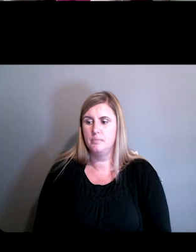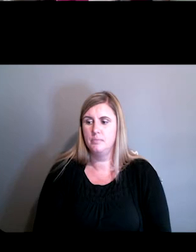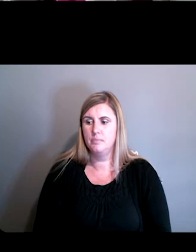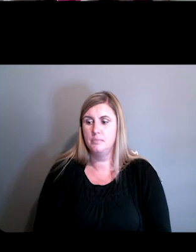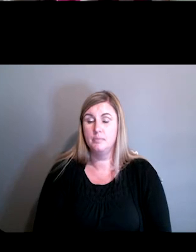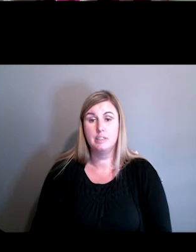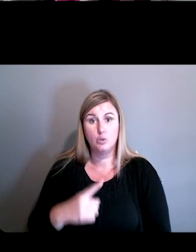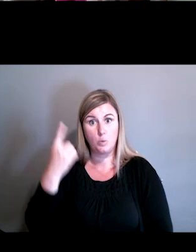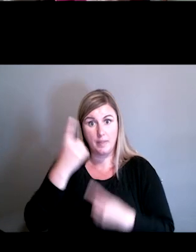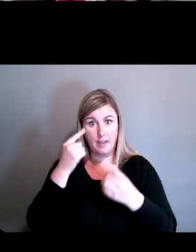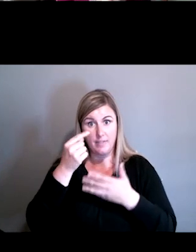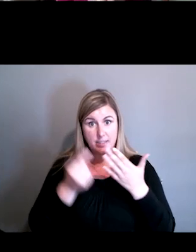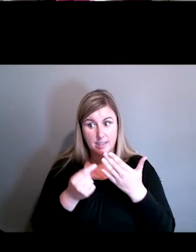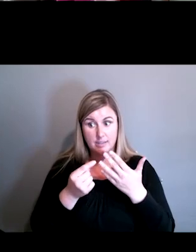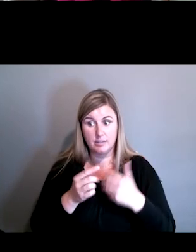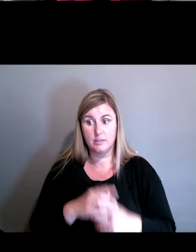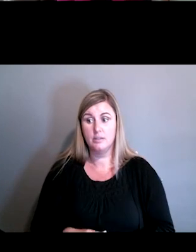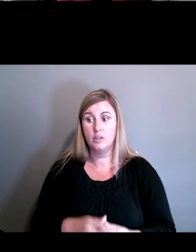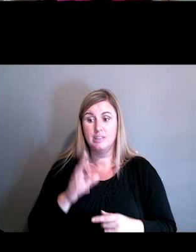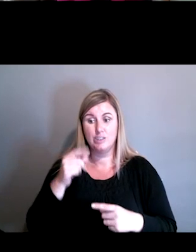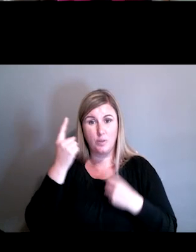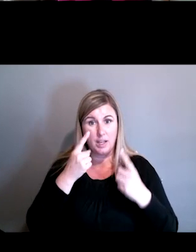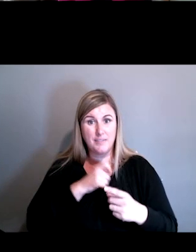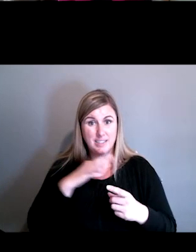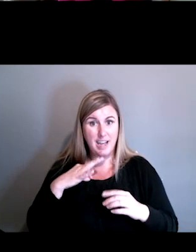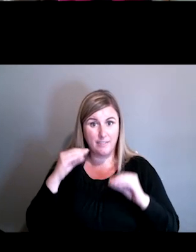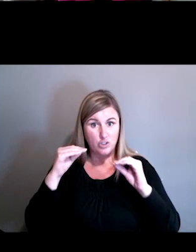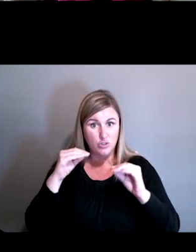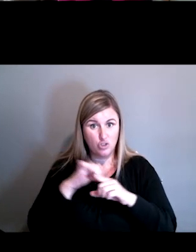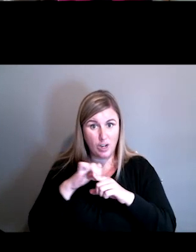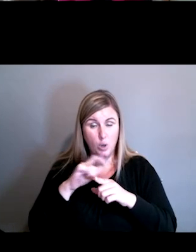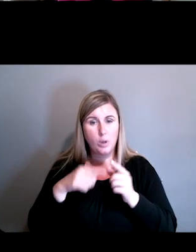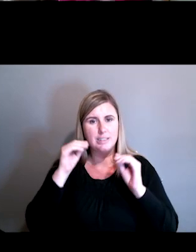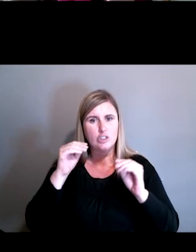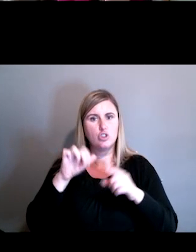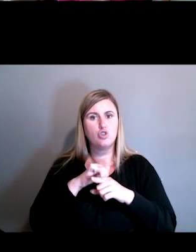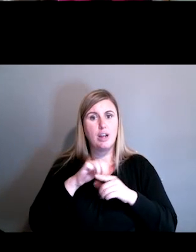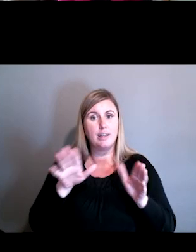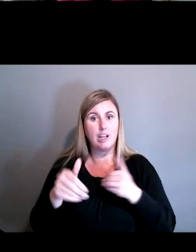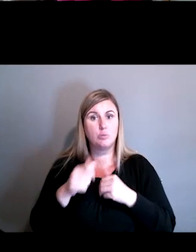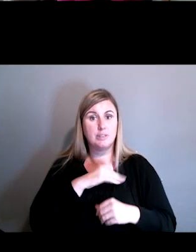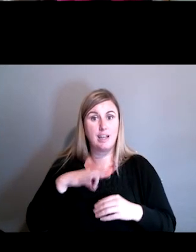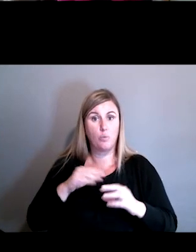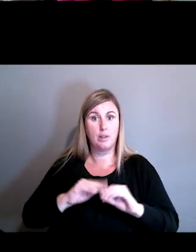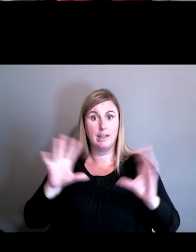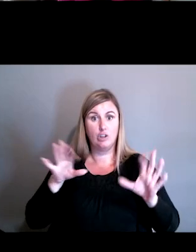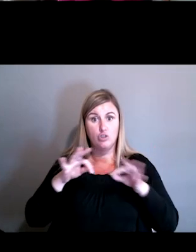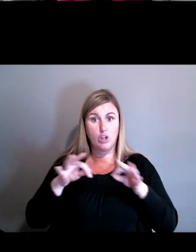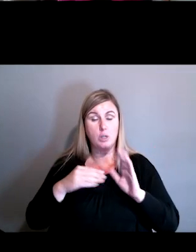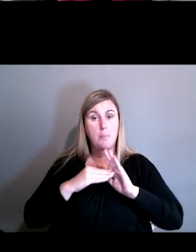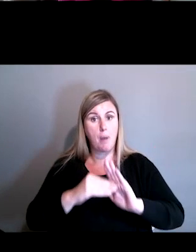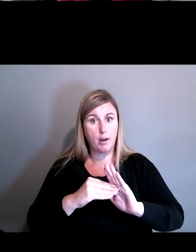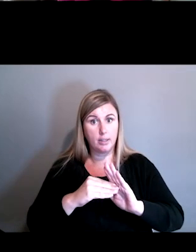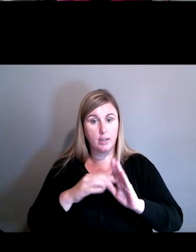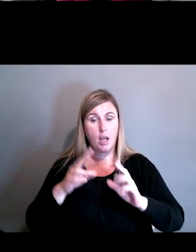staff training? When teachers train classroom staff with clear instructions, modeling observations and performance feedback,